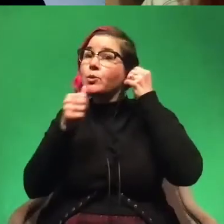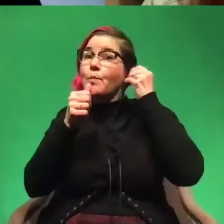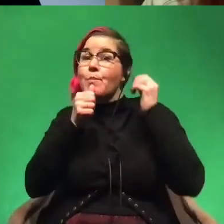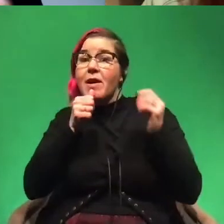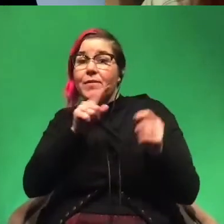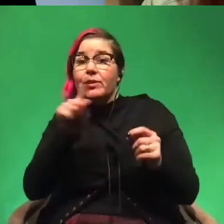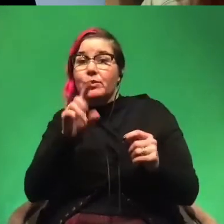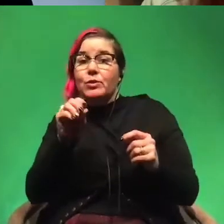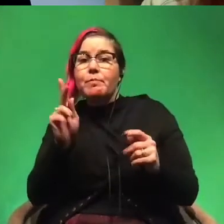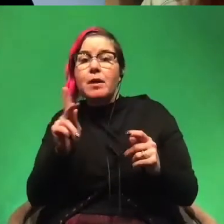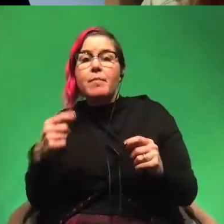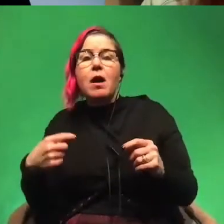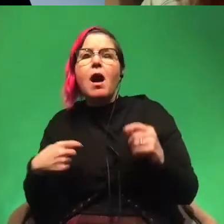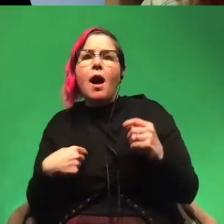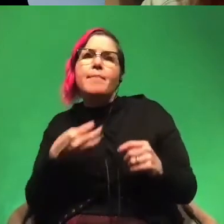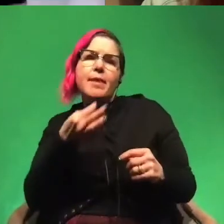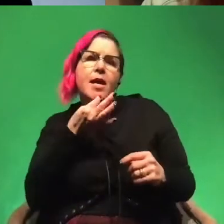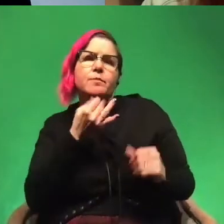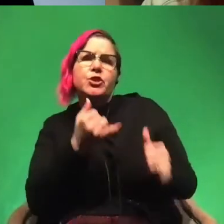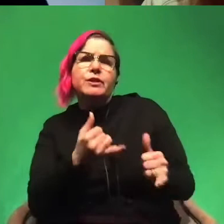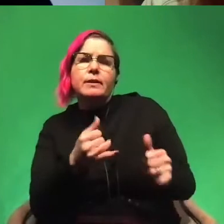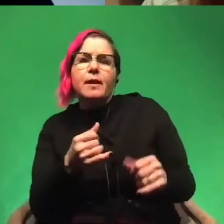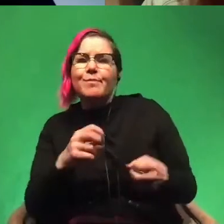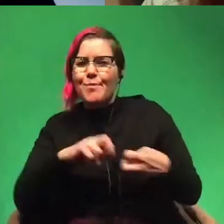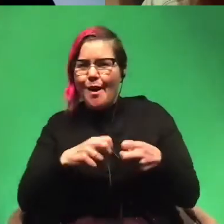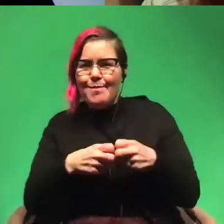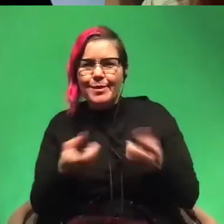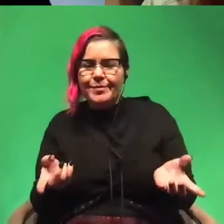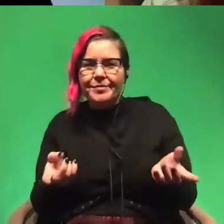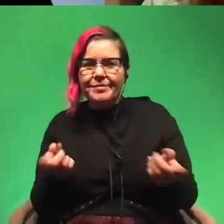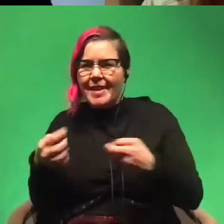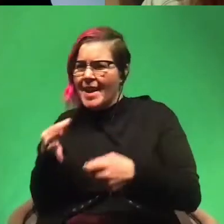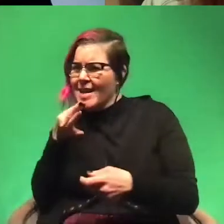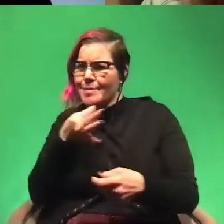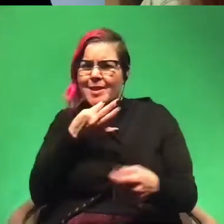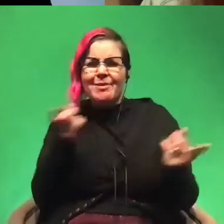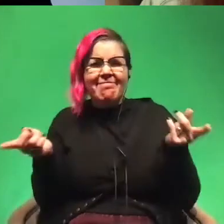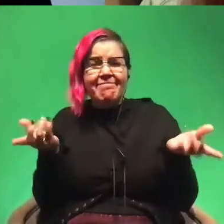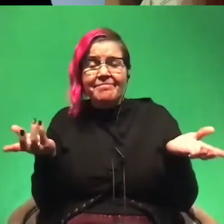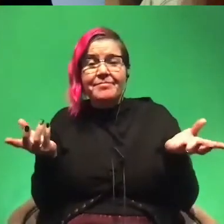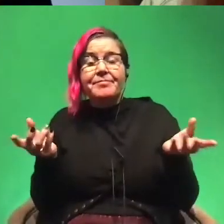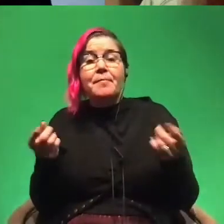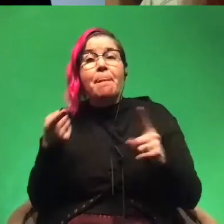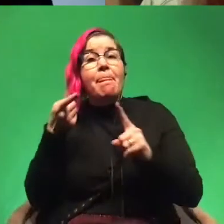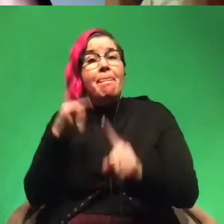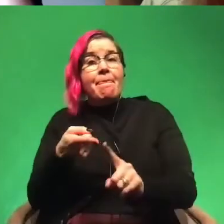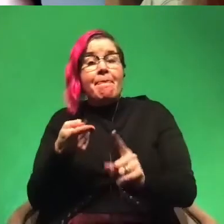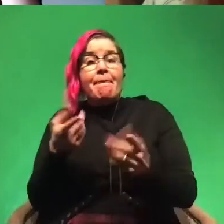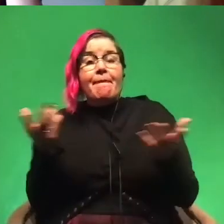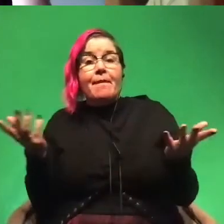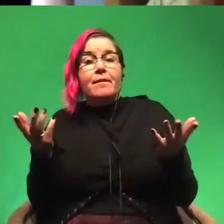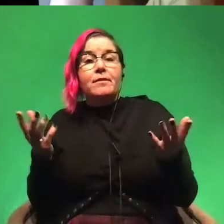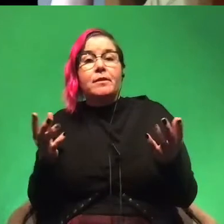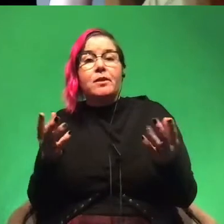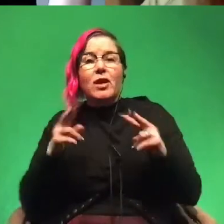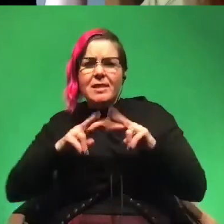roadside zoos, and people are saying, well, I'm the expert too, that's a problem. And at the end of the day, what it comes down to for me, when you're trying to parse